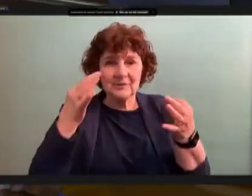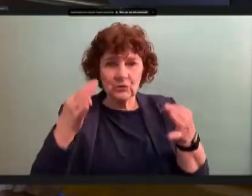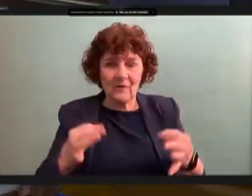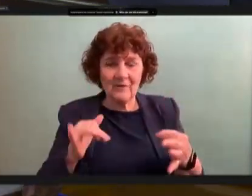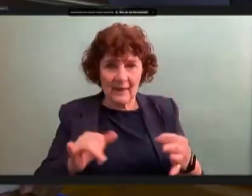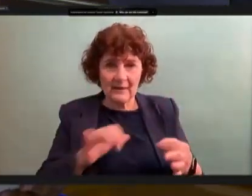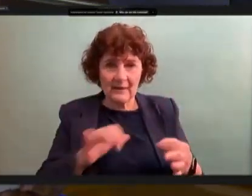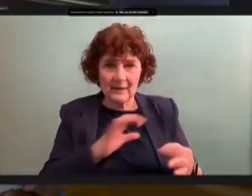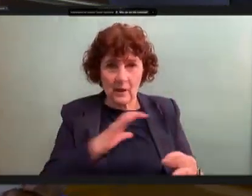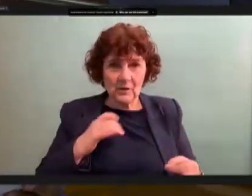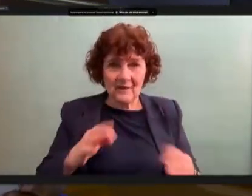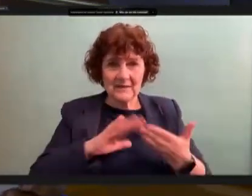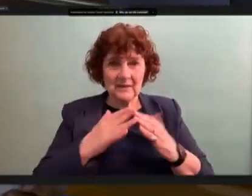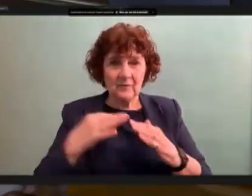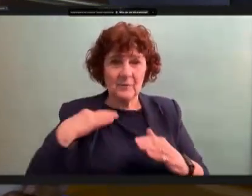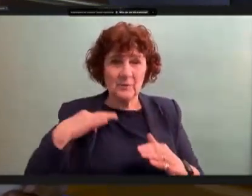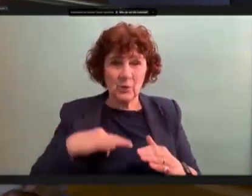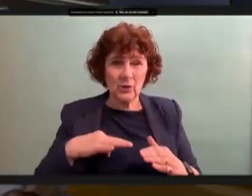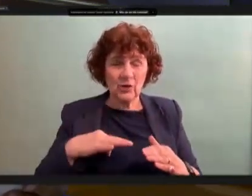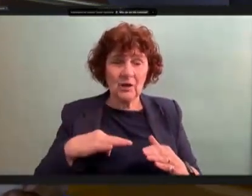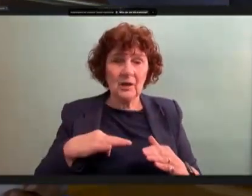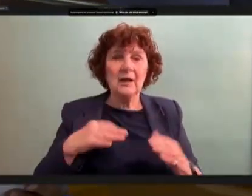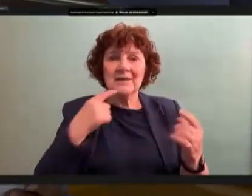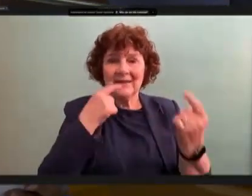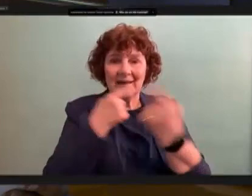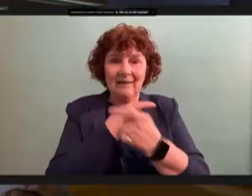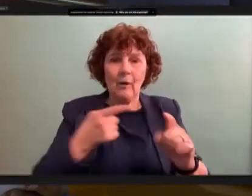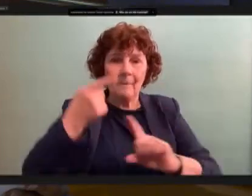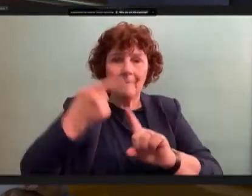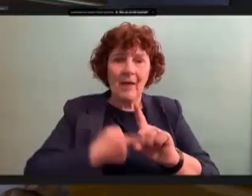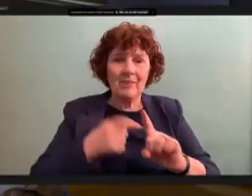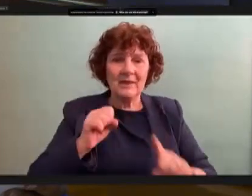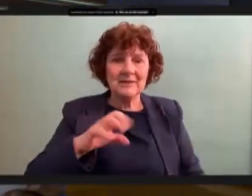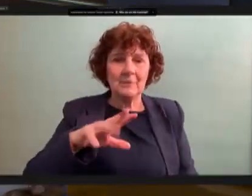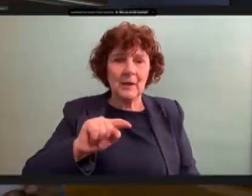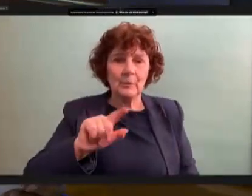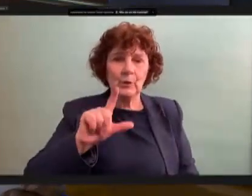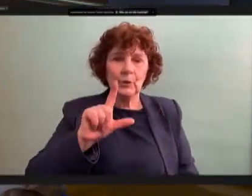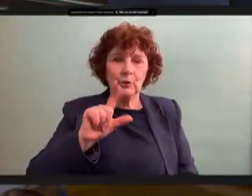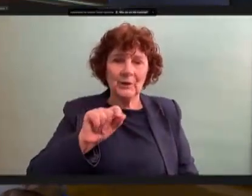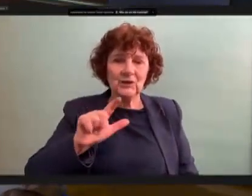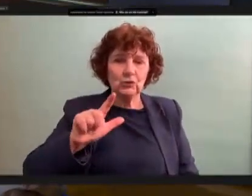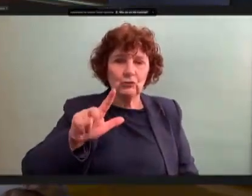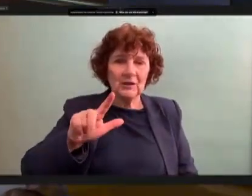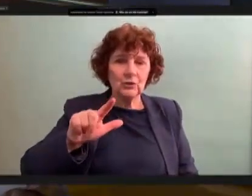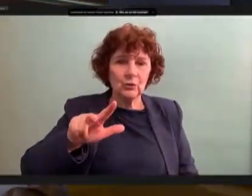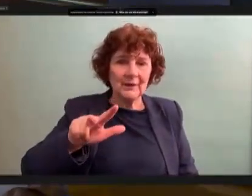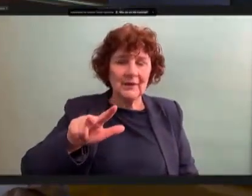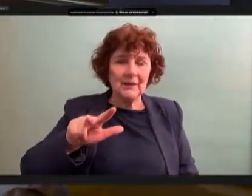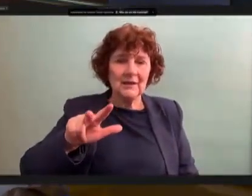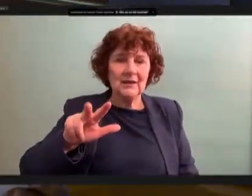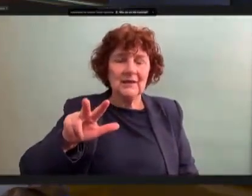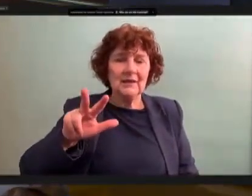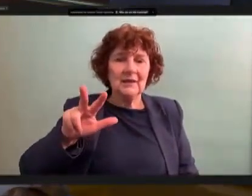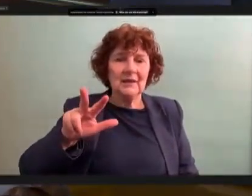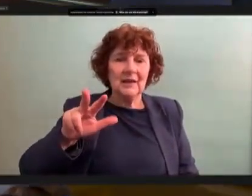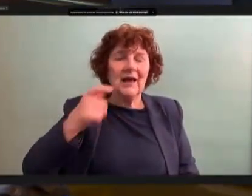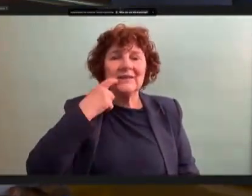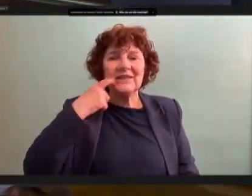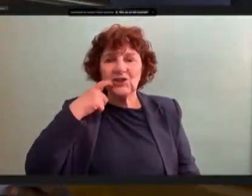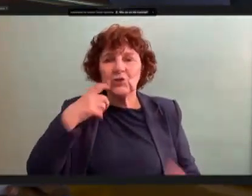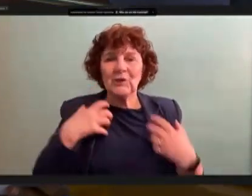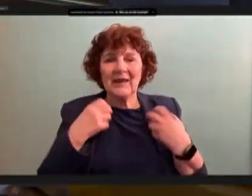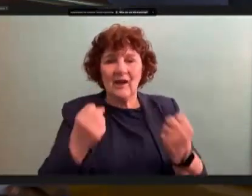Council of the City of Pittsburgh does hereby declare the month of September 2023 to be Addiction Recovery Month in the City